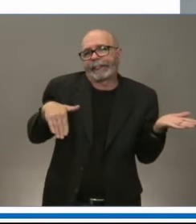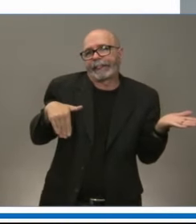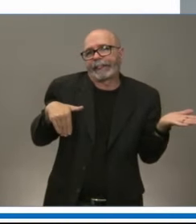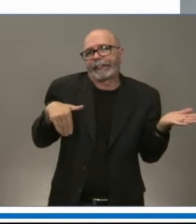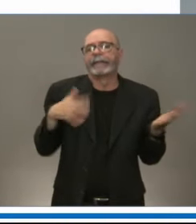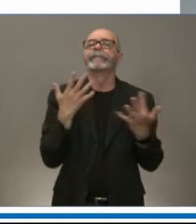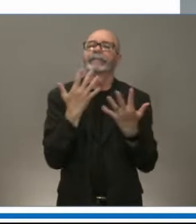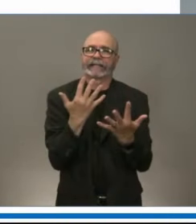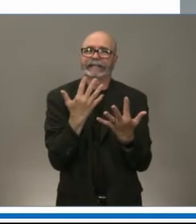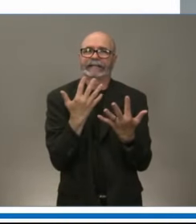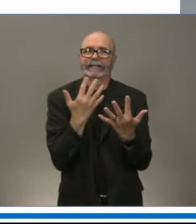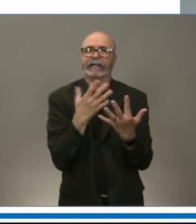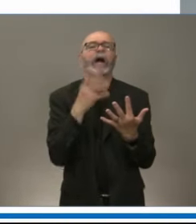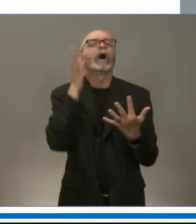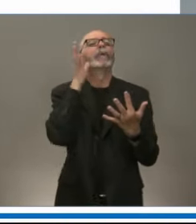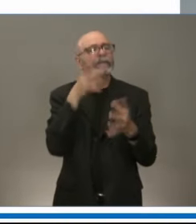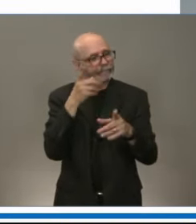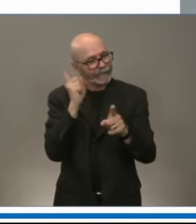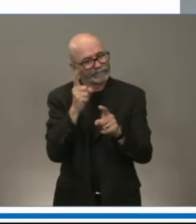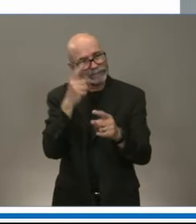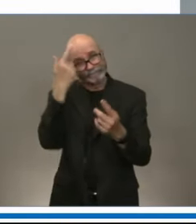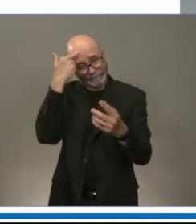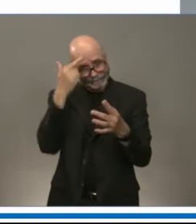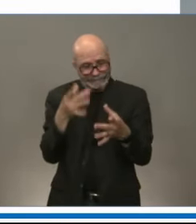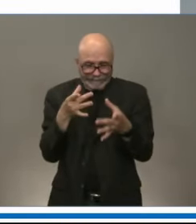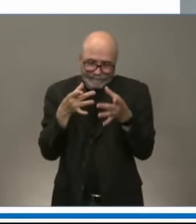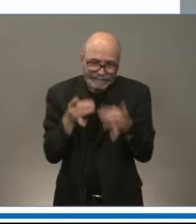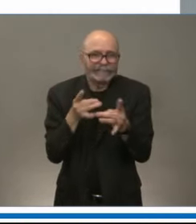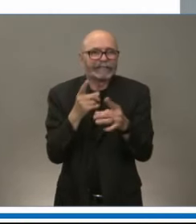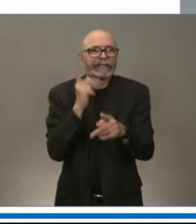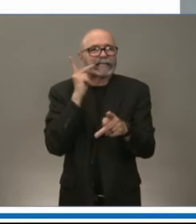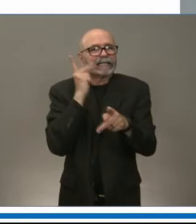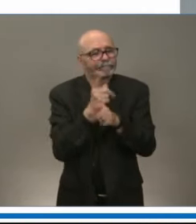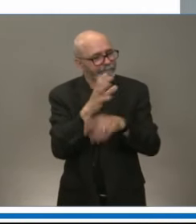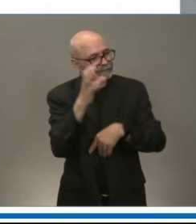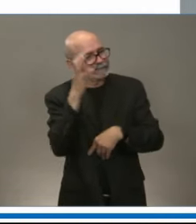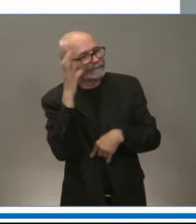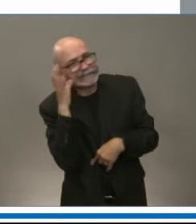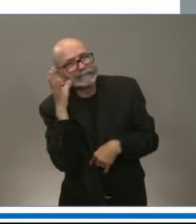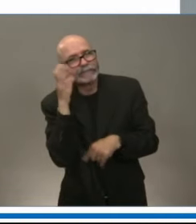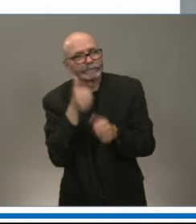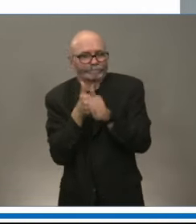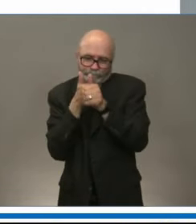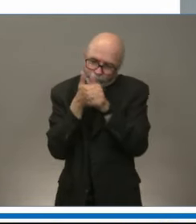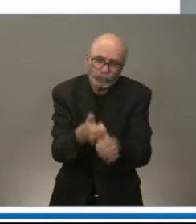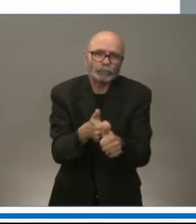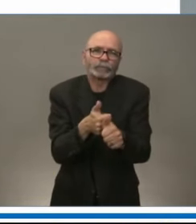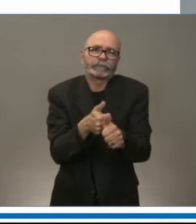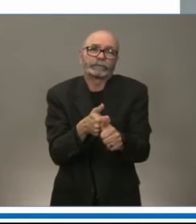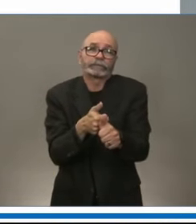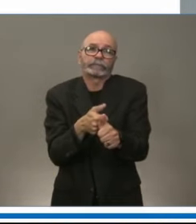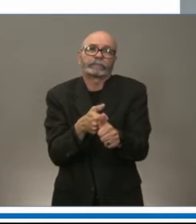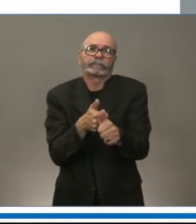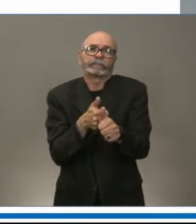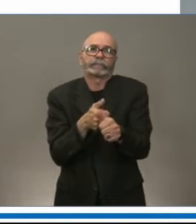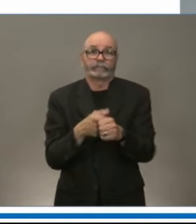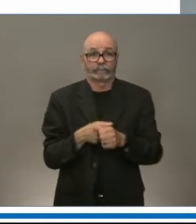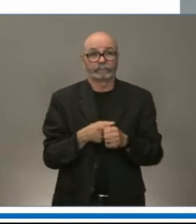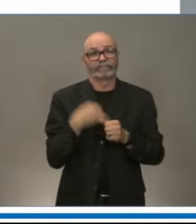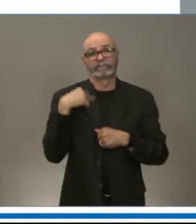even though we may see more spread in the next few weeks. Don't take that as an indication that what we're doing isn't